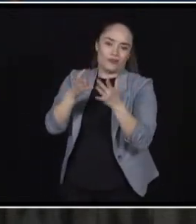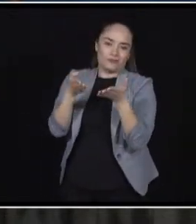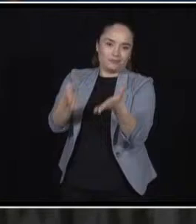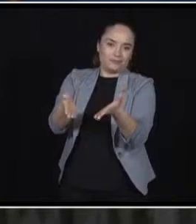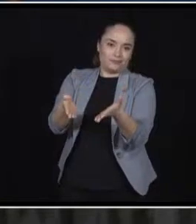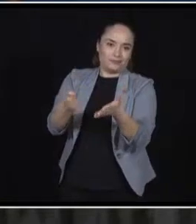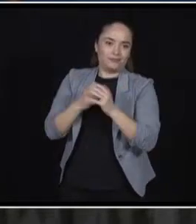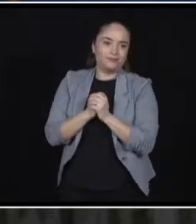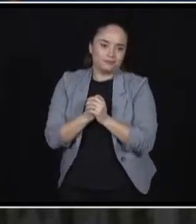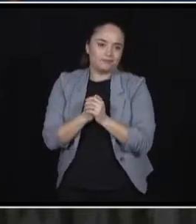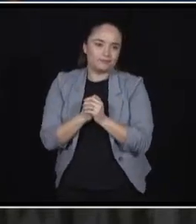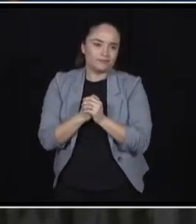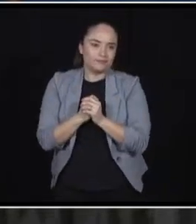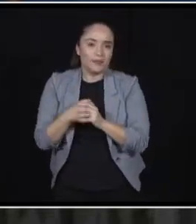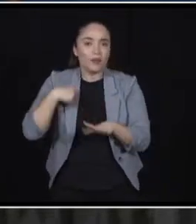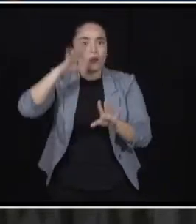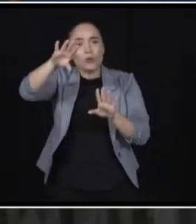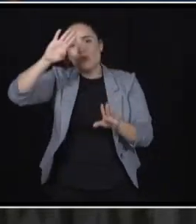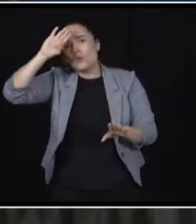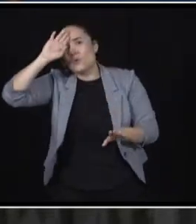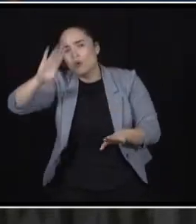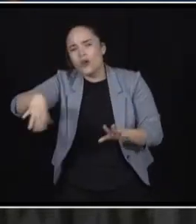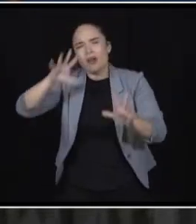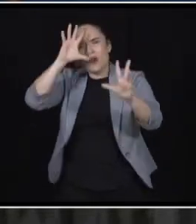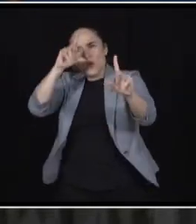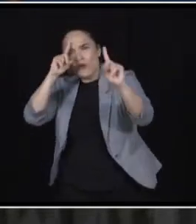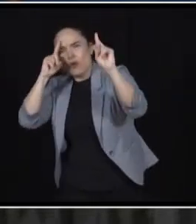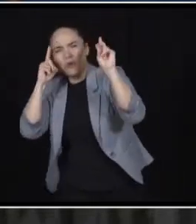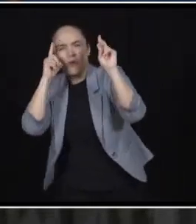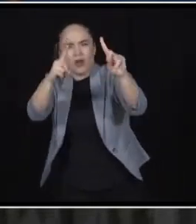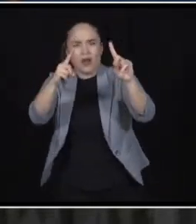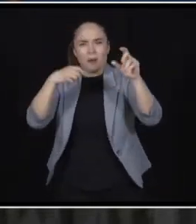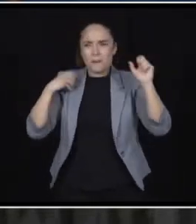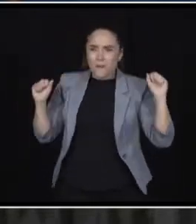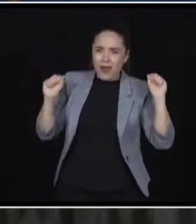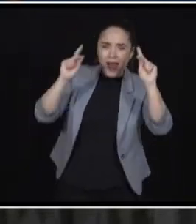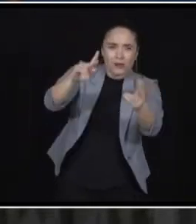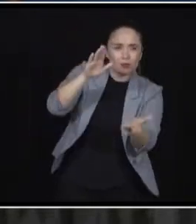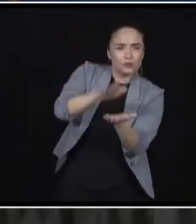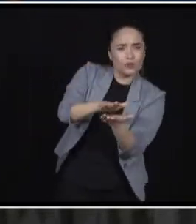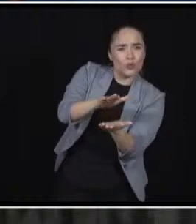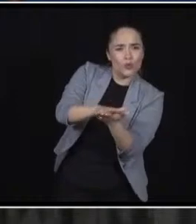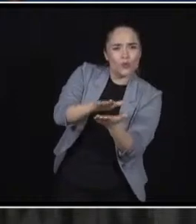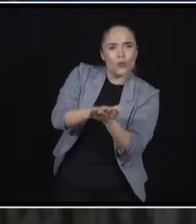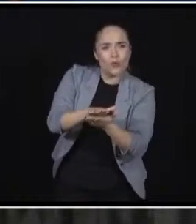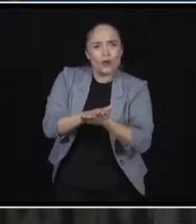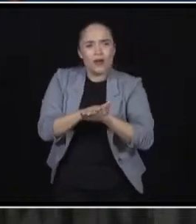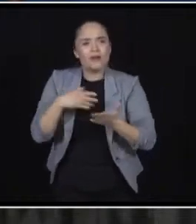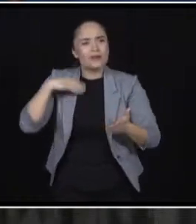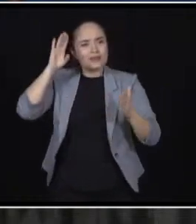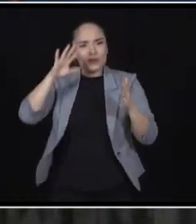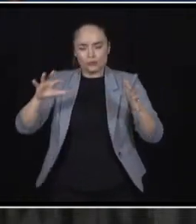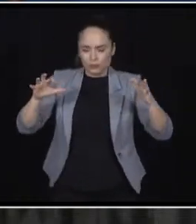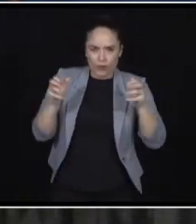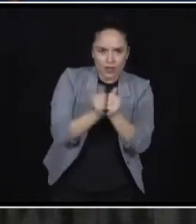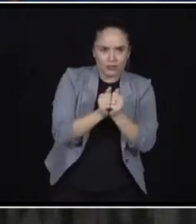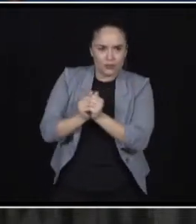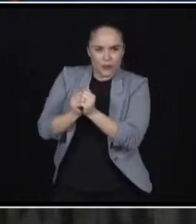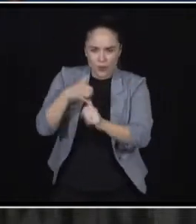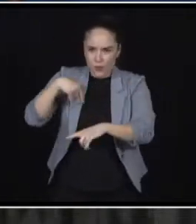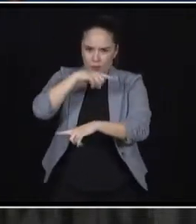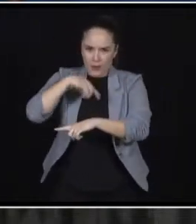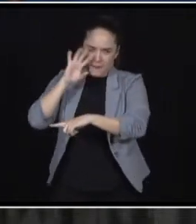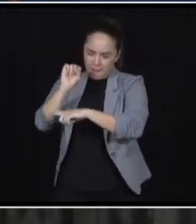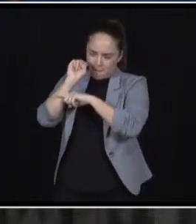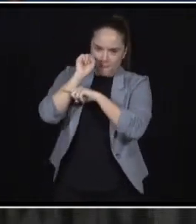person as soon as it is safe to do so. I know that together we will defeat this pandemic. Thank you. We'll go to the phone